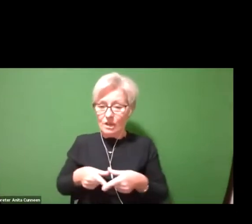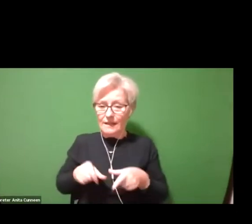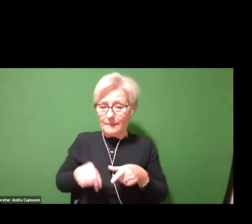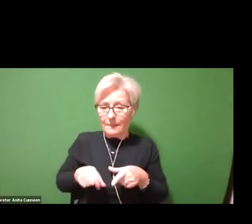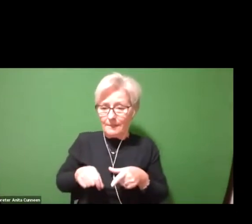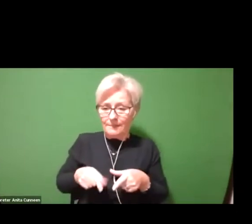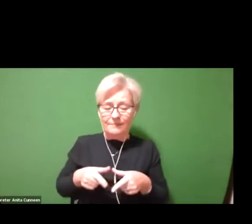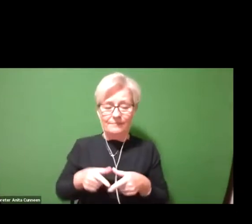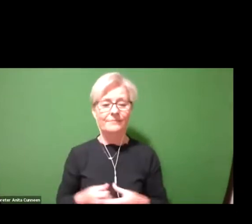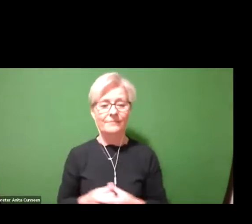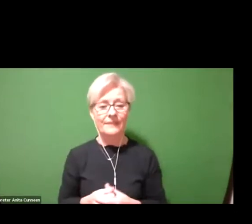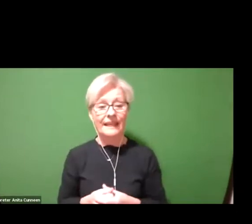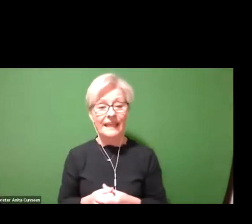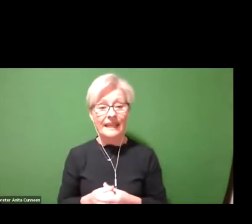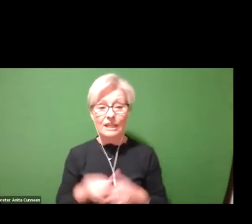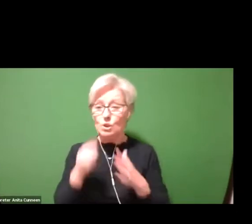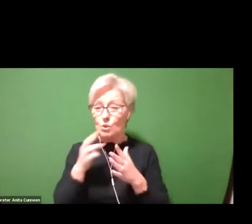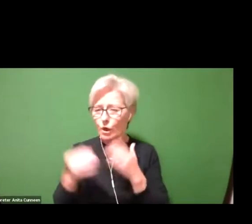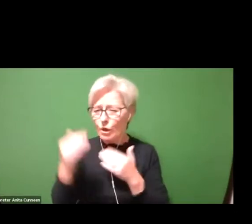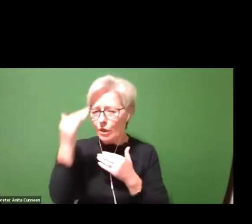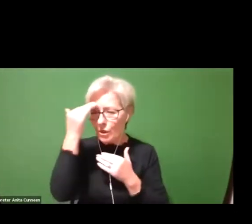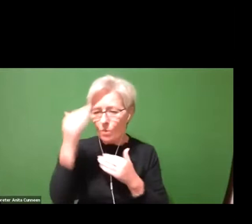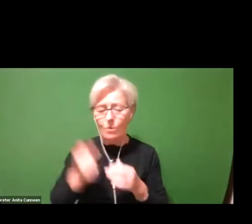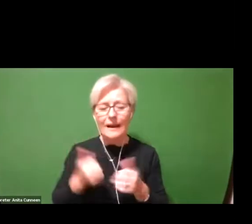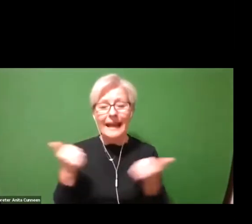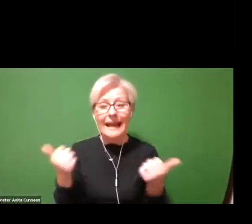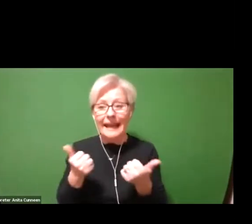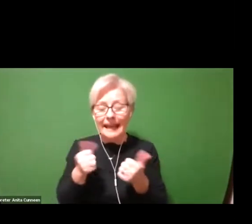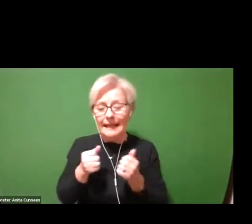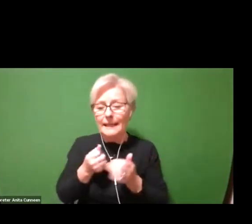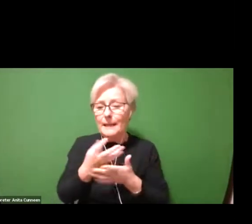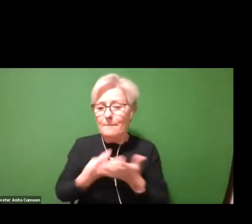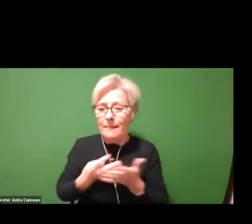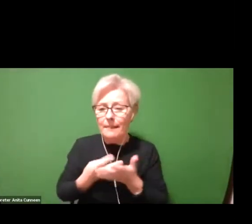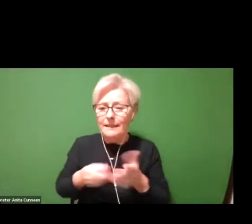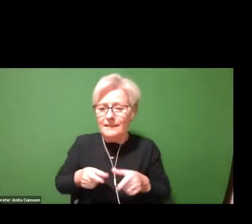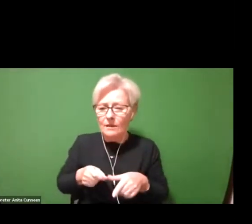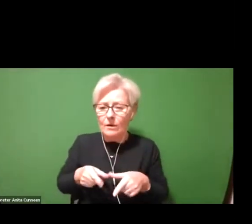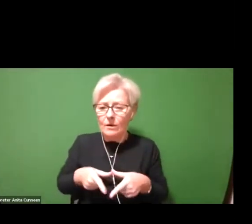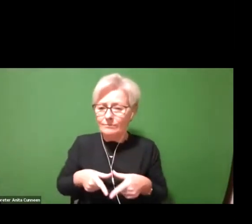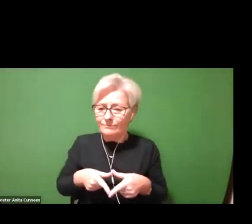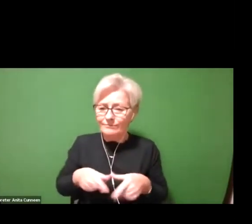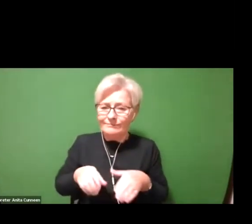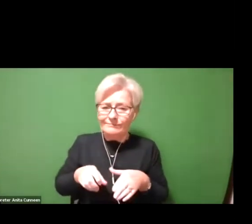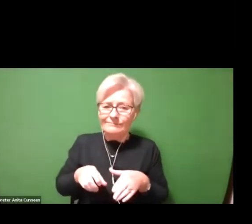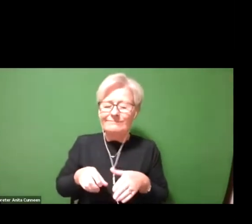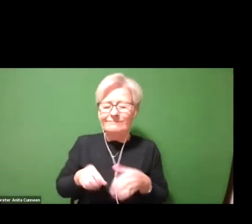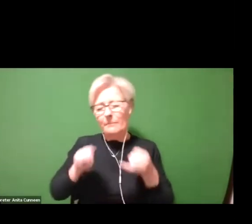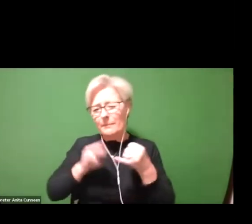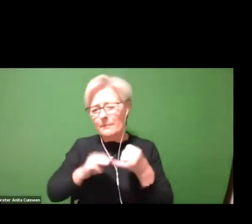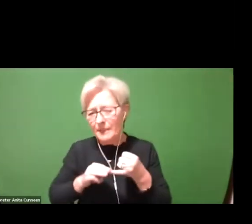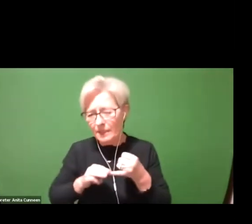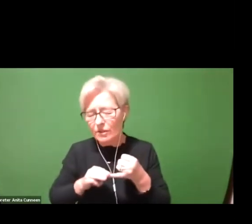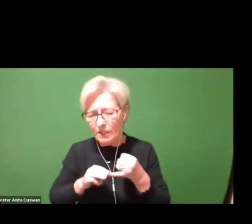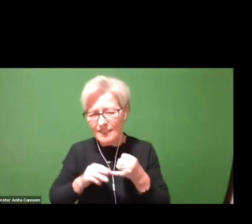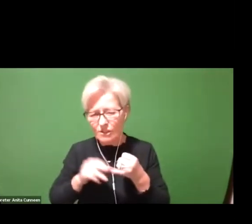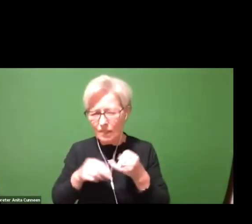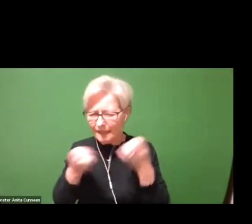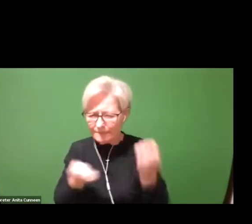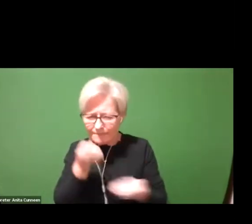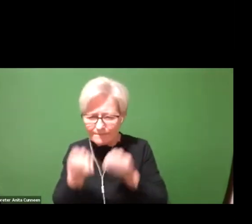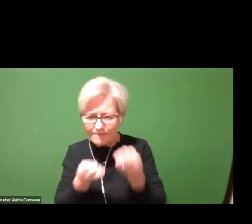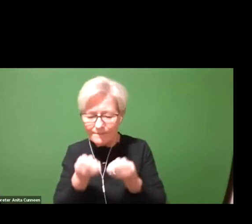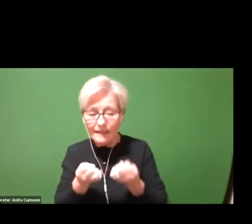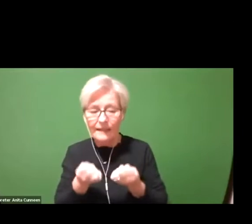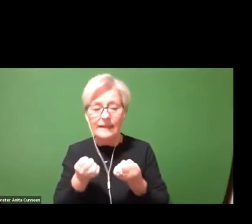worth noting that any bleeding more than a year after you finished your period should be investigated, whether you're on HRT or not. And vaginal bleeding after 6